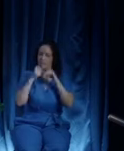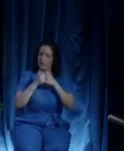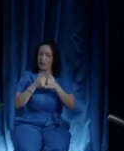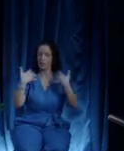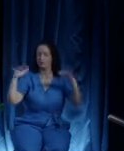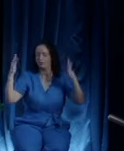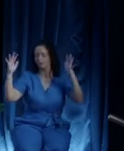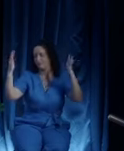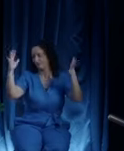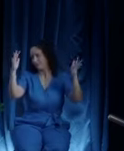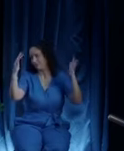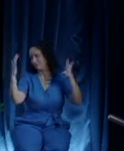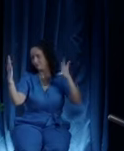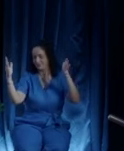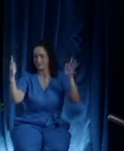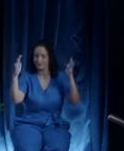all.